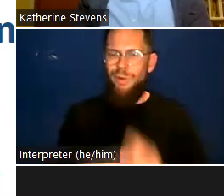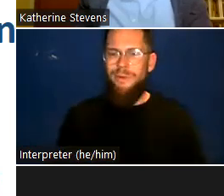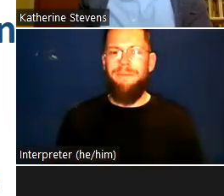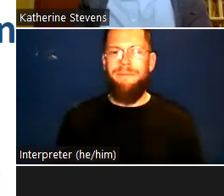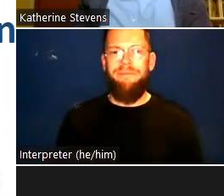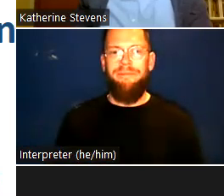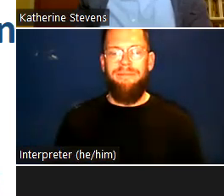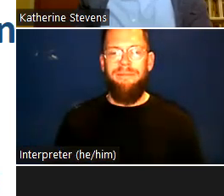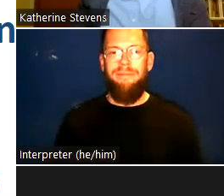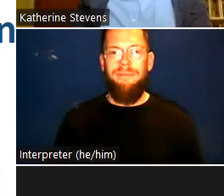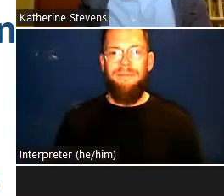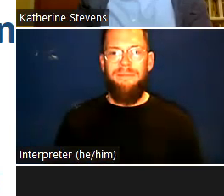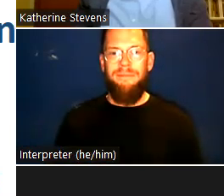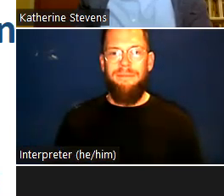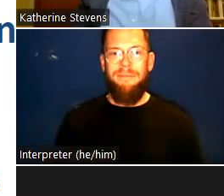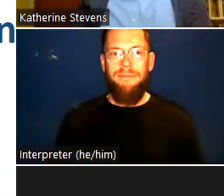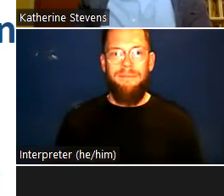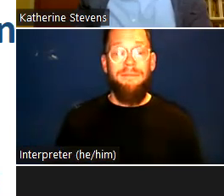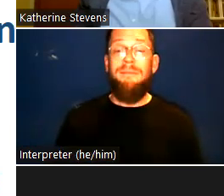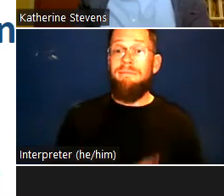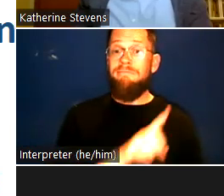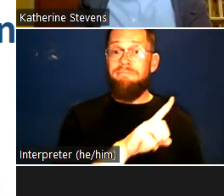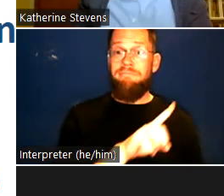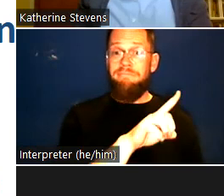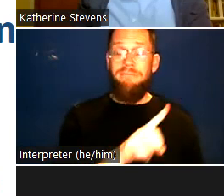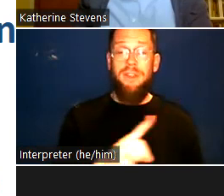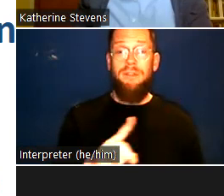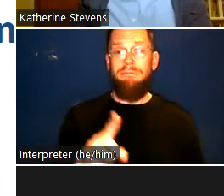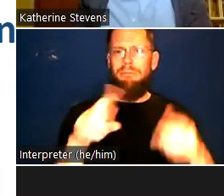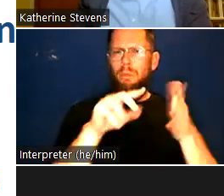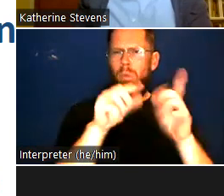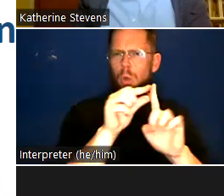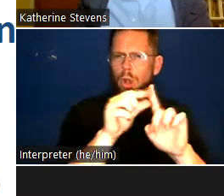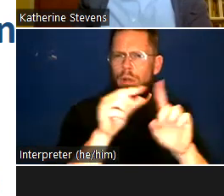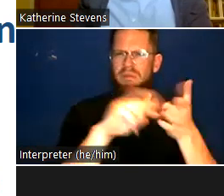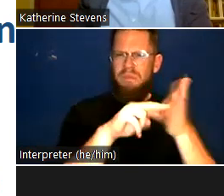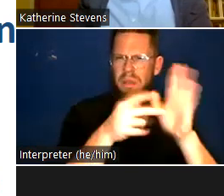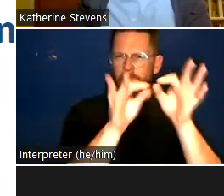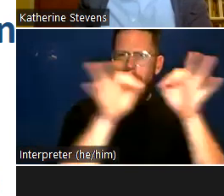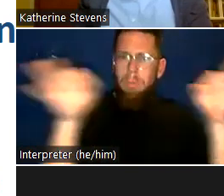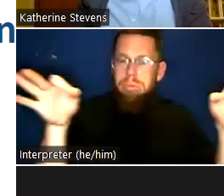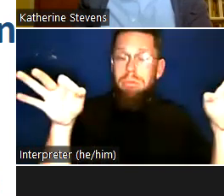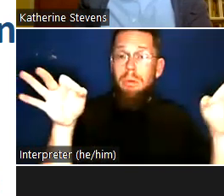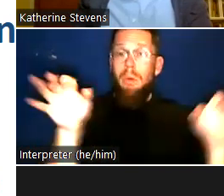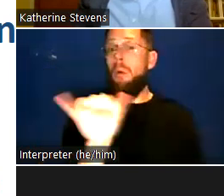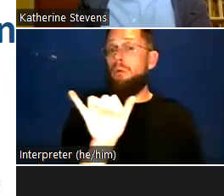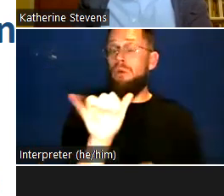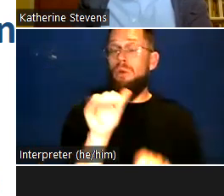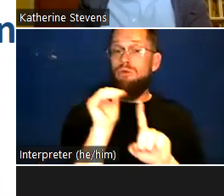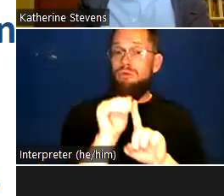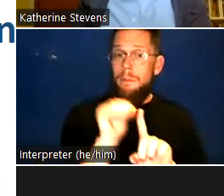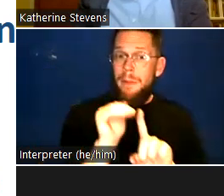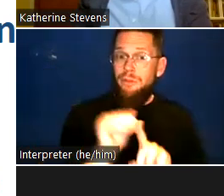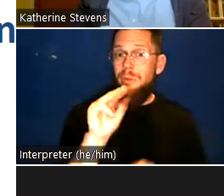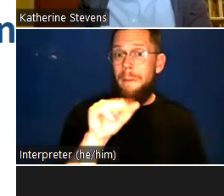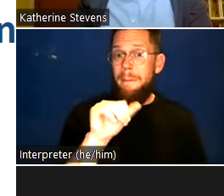right now. You know, up here, we provide definitions for the budget and remind you of the matching requirements